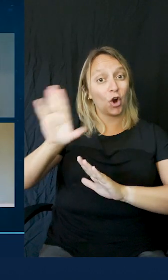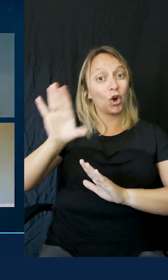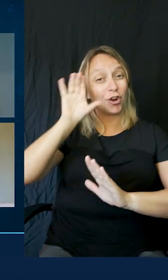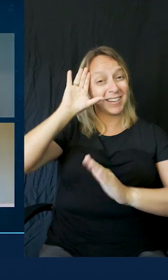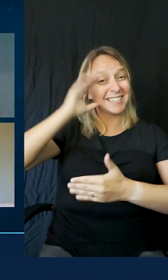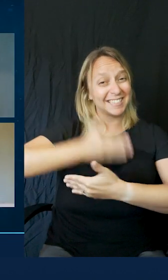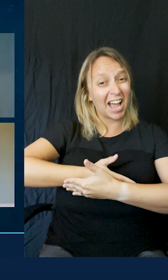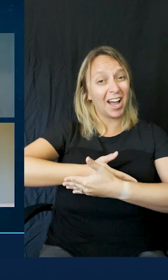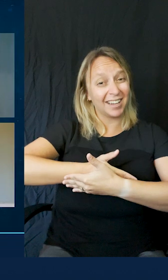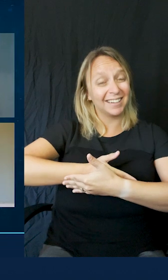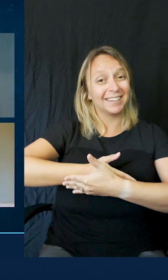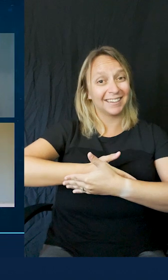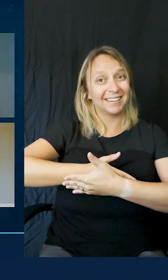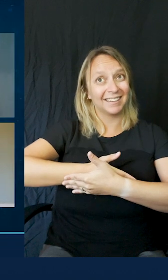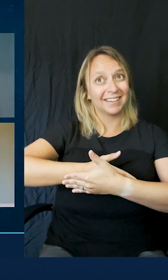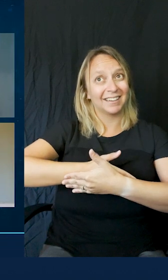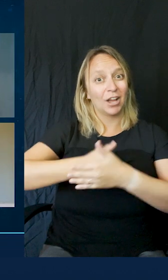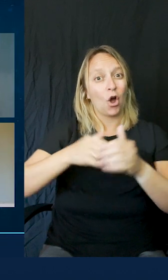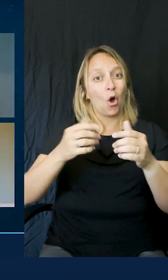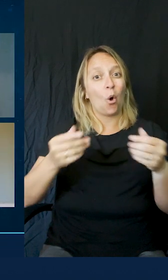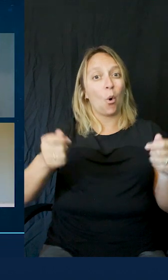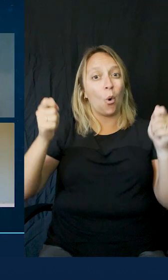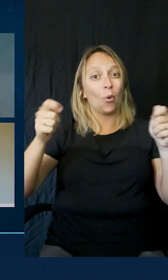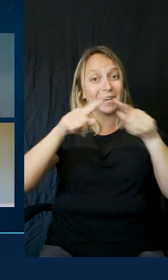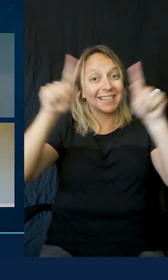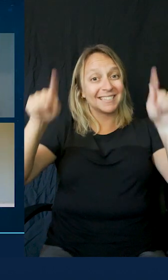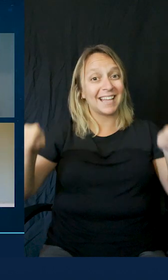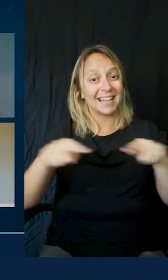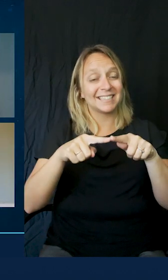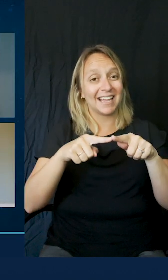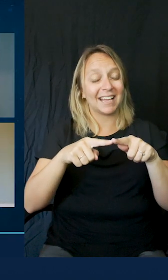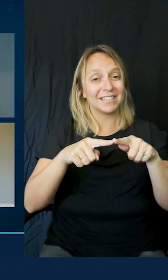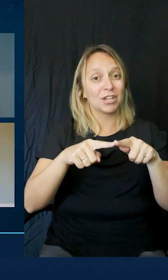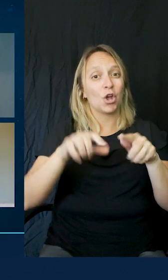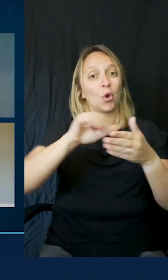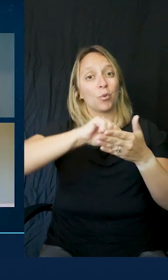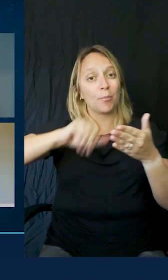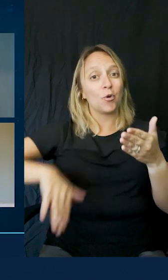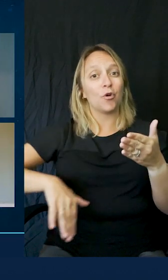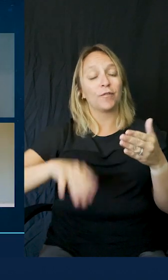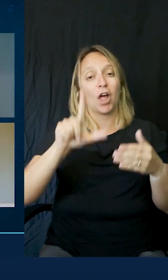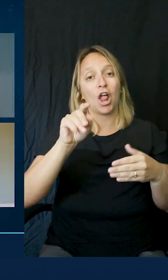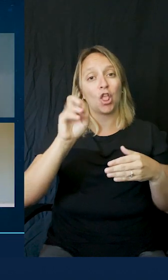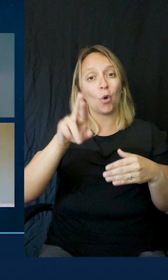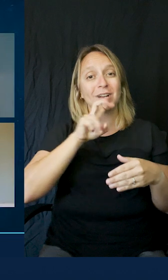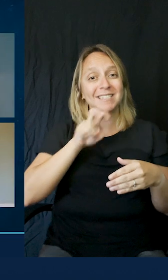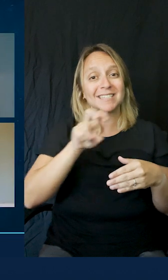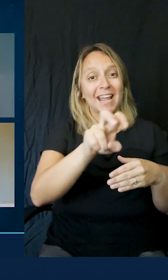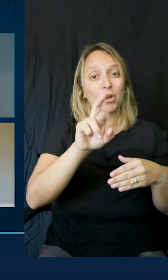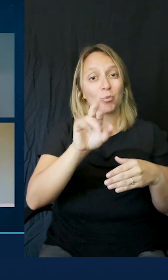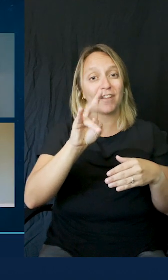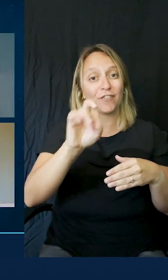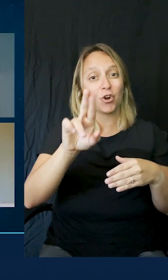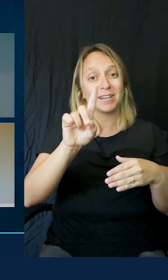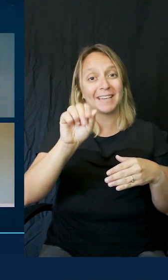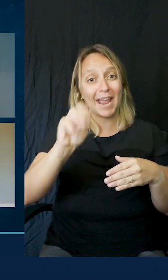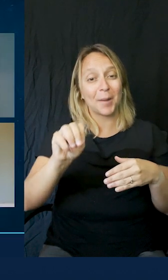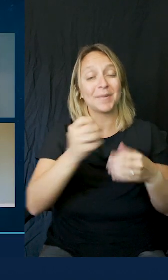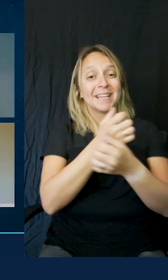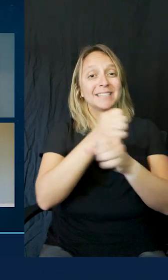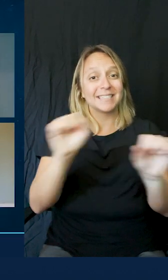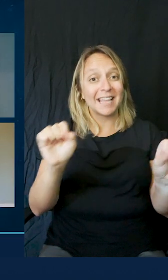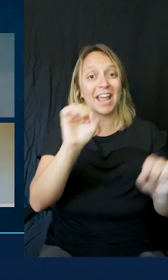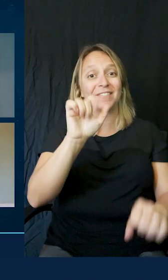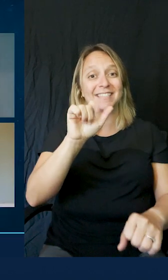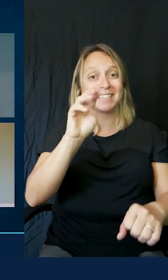that made this sign that says, "Remove the Lower Snake River Dam, save the salmon, save the whales." And he took it to